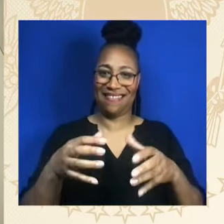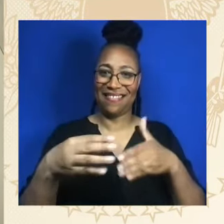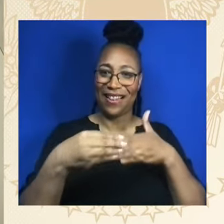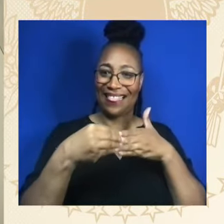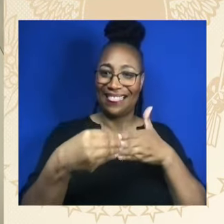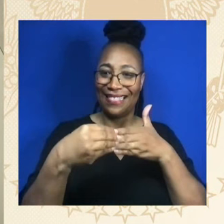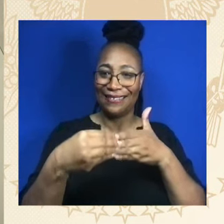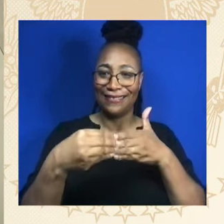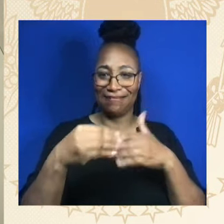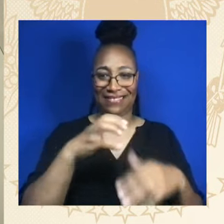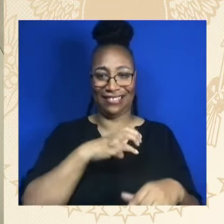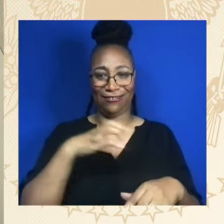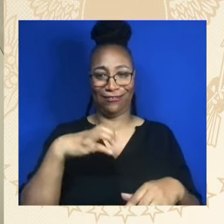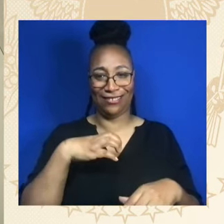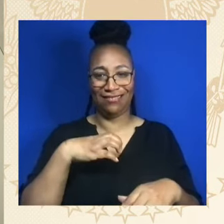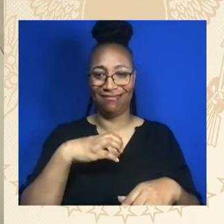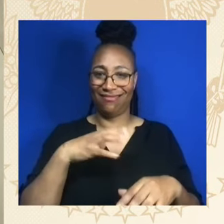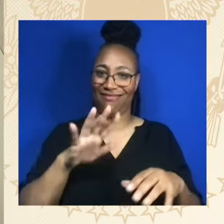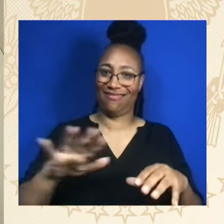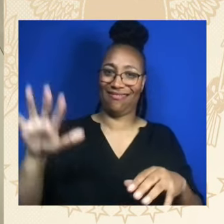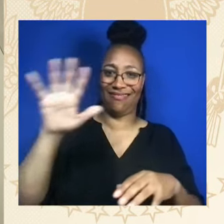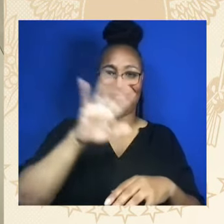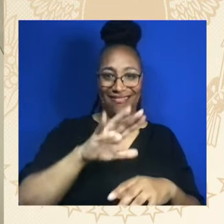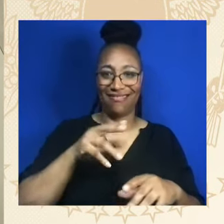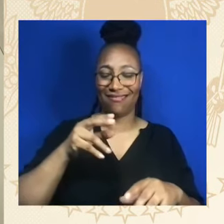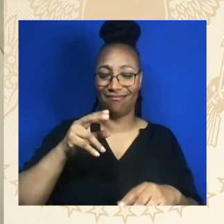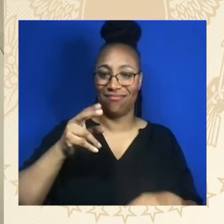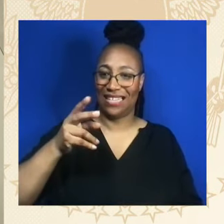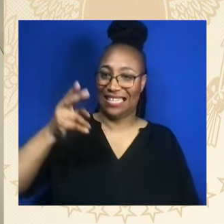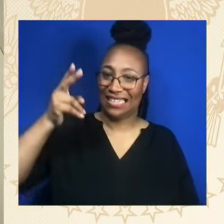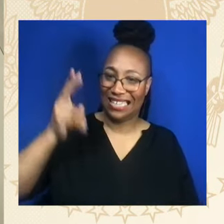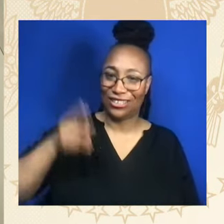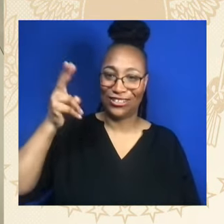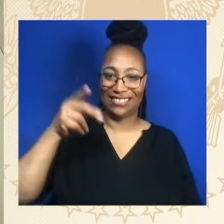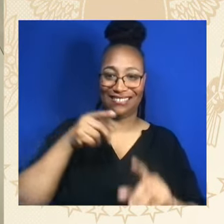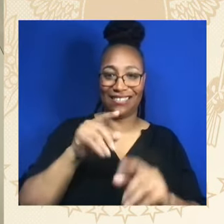He's here in spite of the fact when he ran it the first time, I campaigned for him. I tell you.